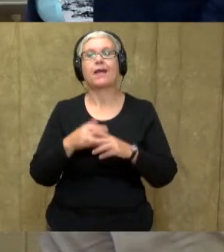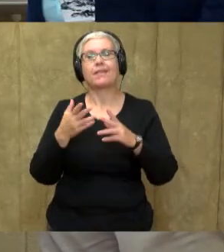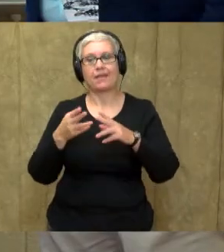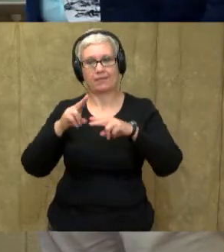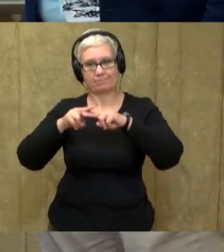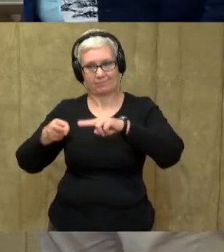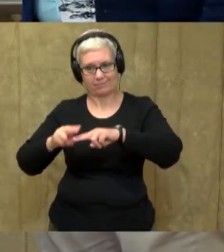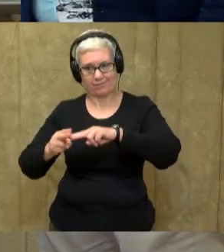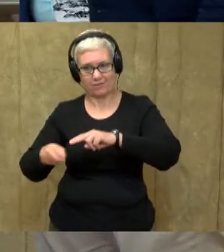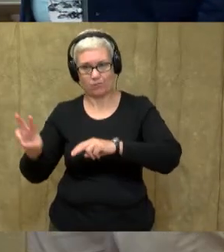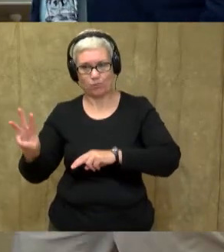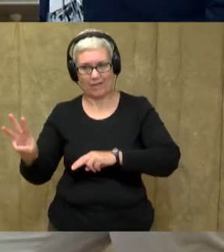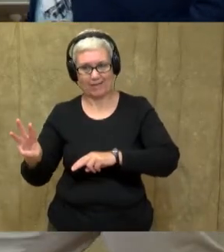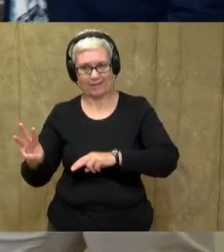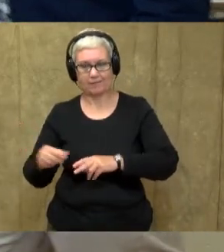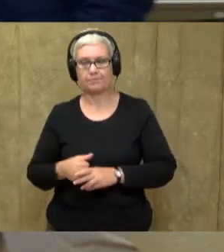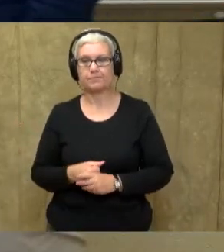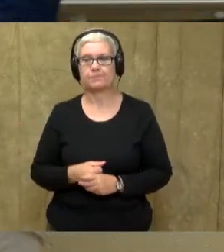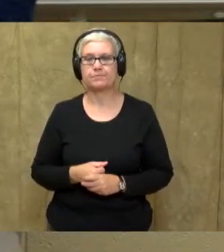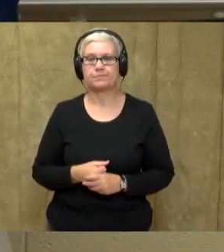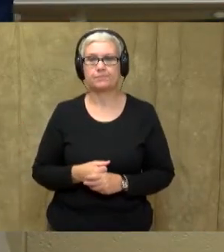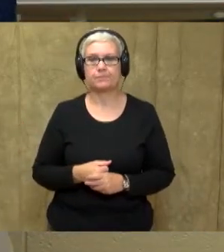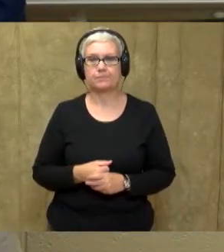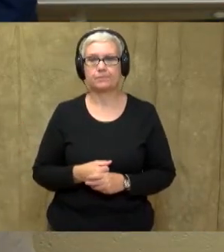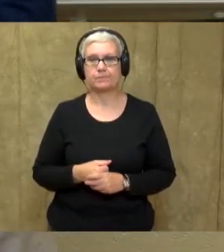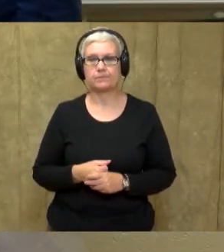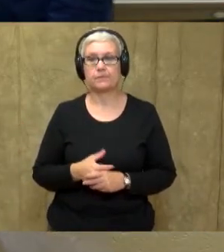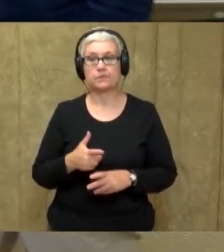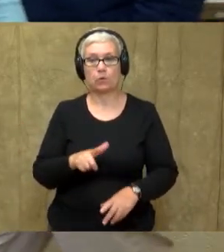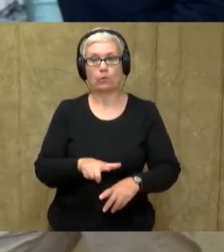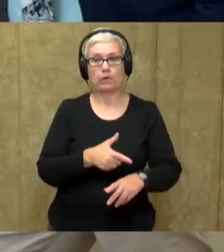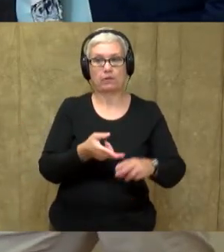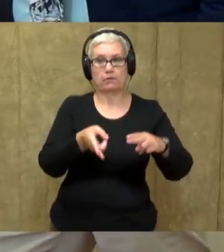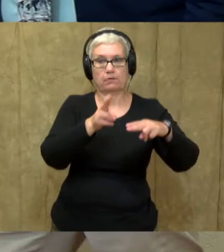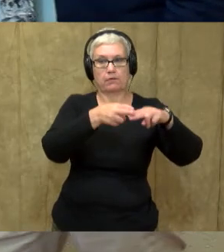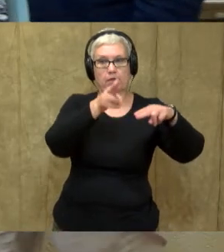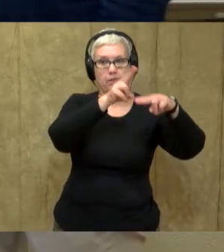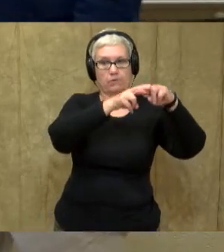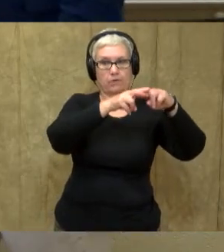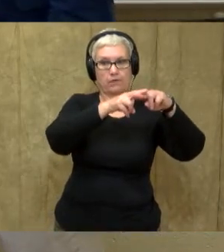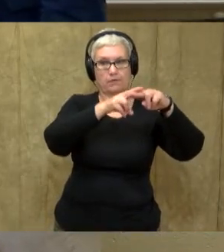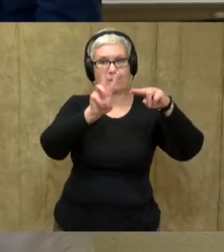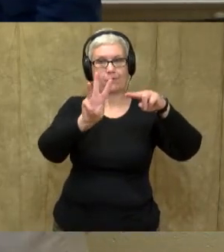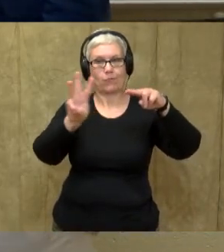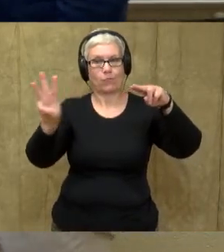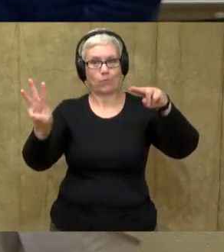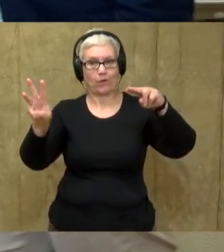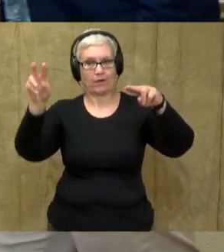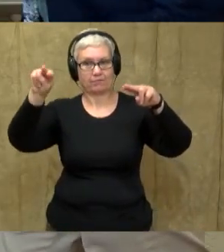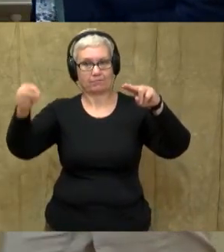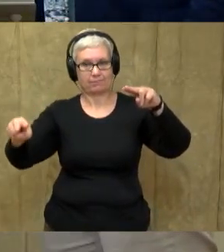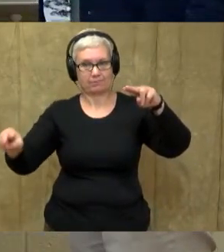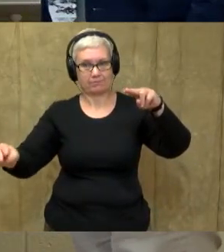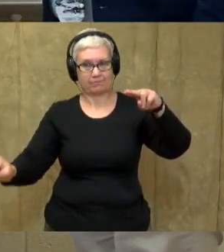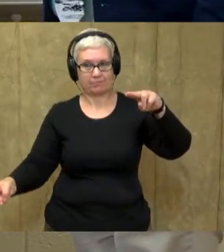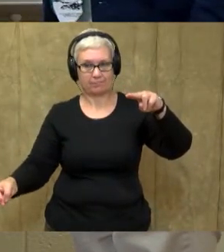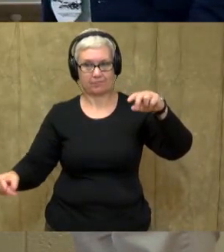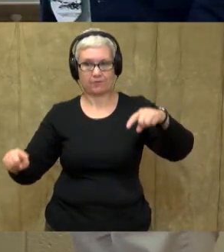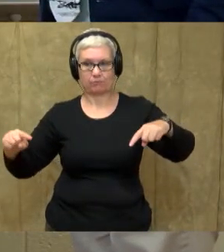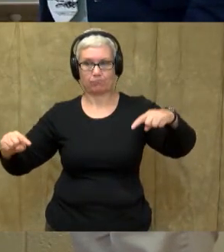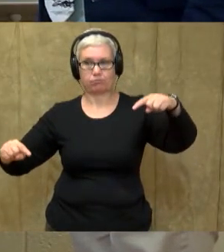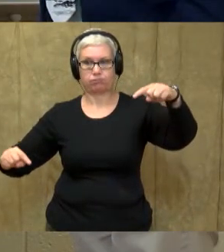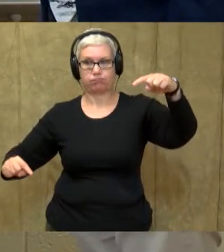decreases our width. And so when I'm increasing my length, going all the way to 49 for my